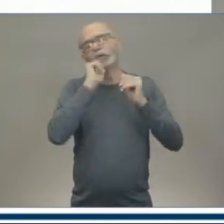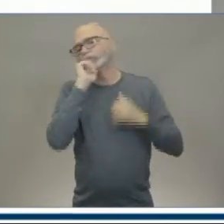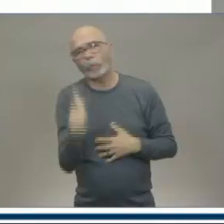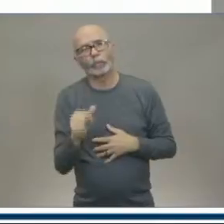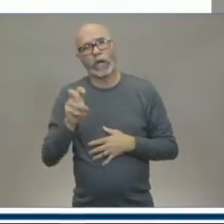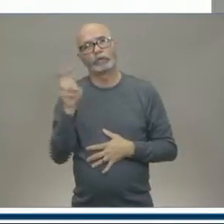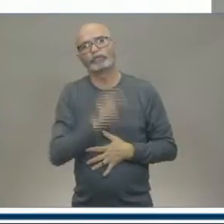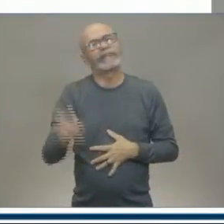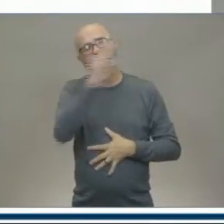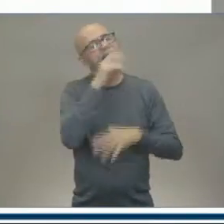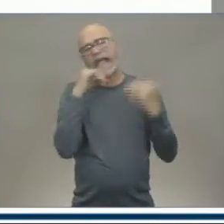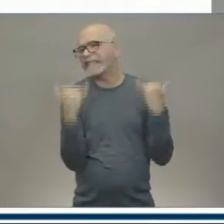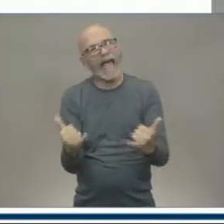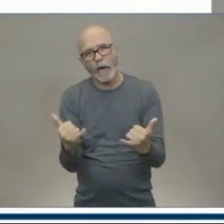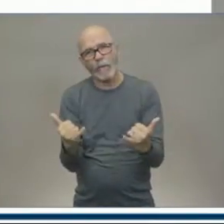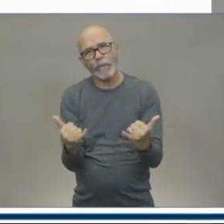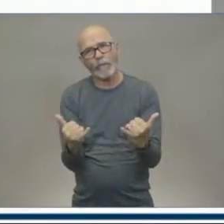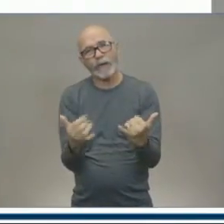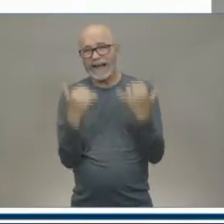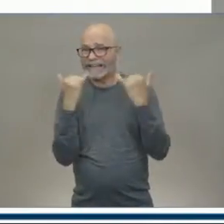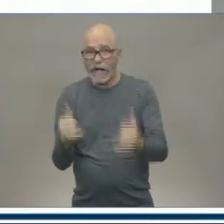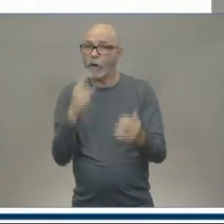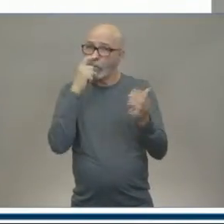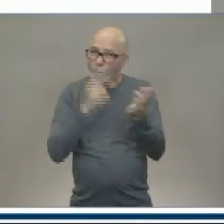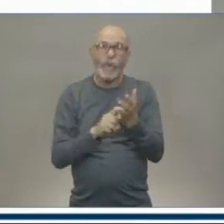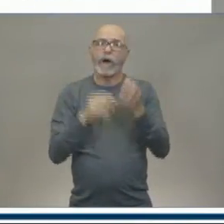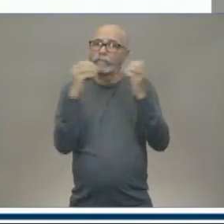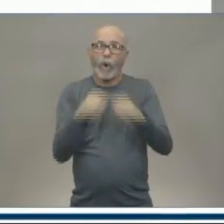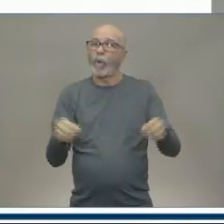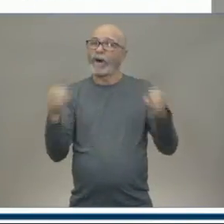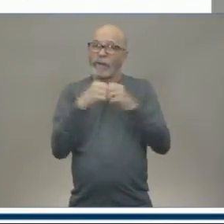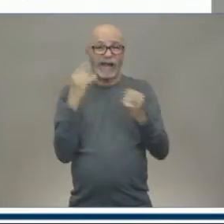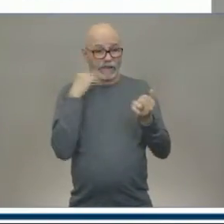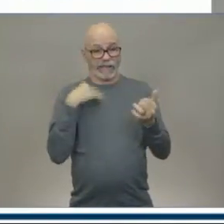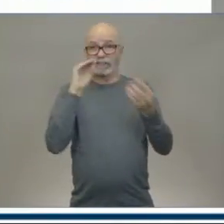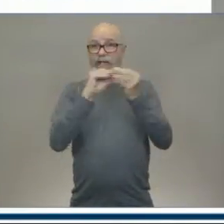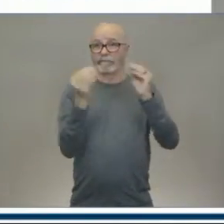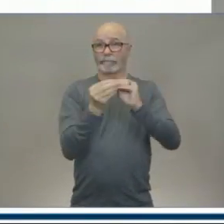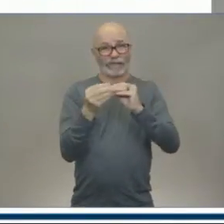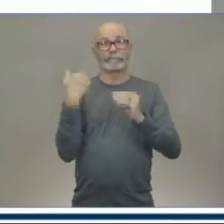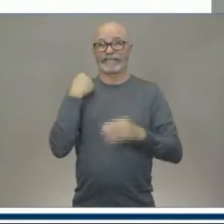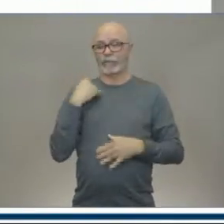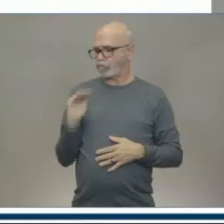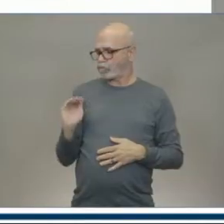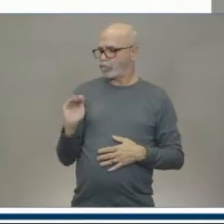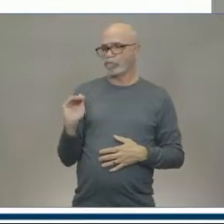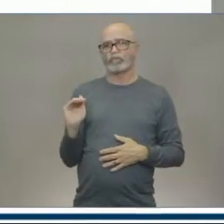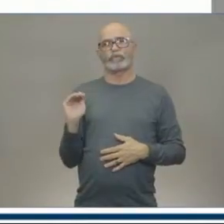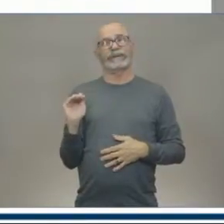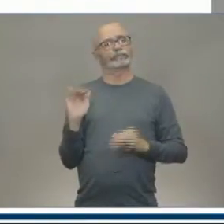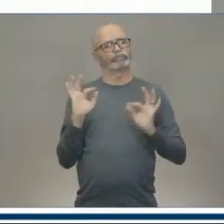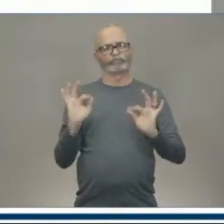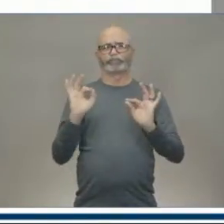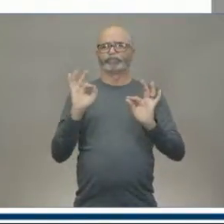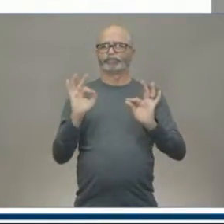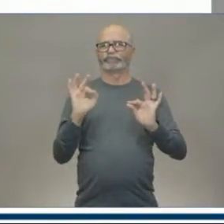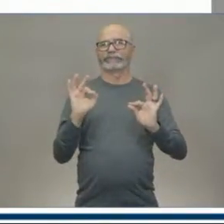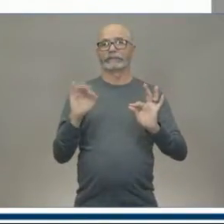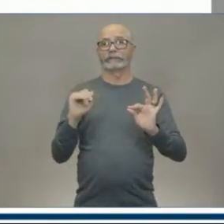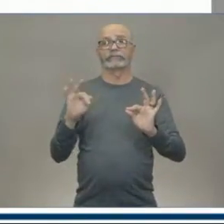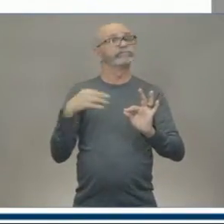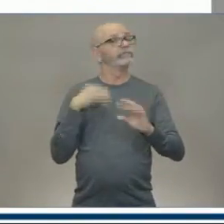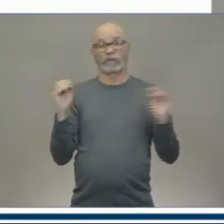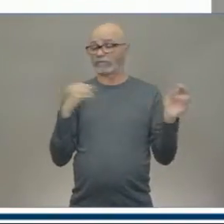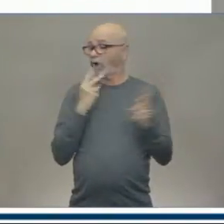Our case numbers are lower than other jurisdictions, but if we're not careful, we could find ourselves overwhelmed, as I said previously.